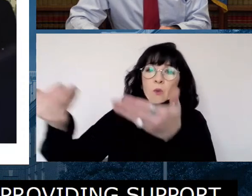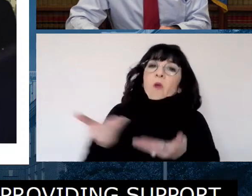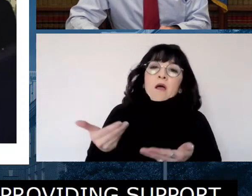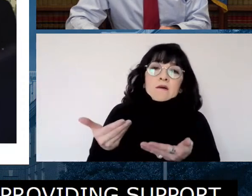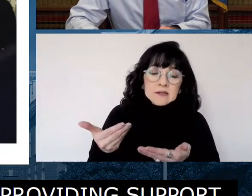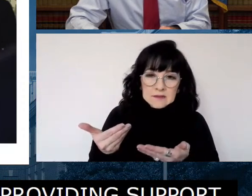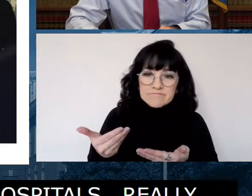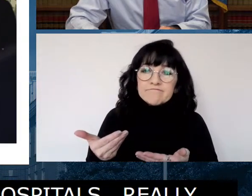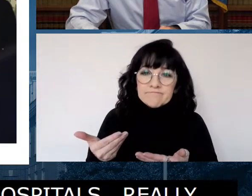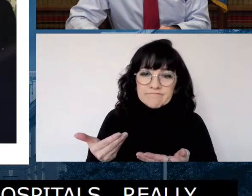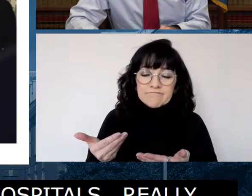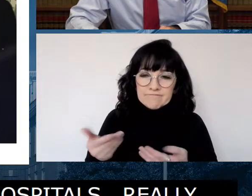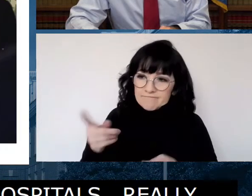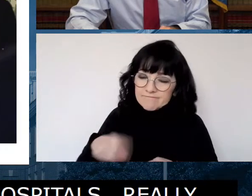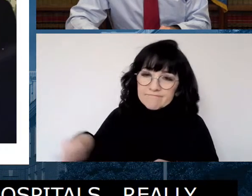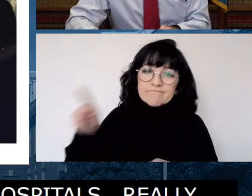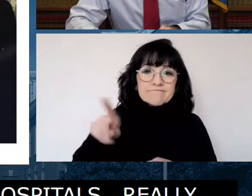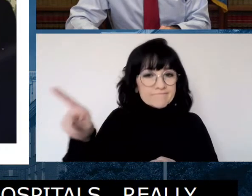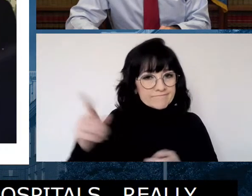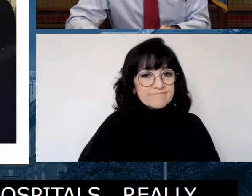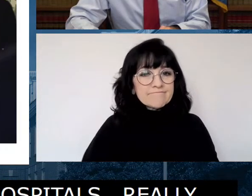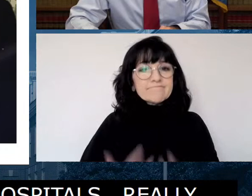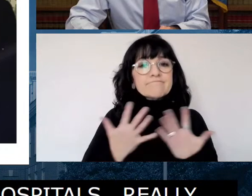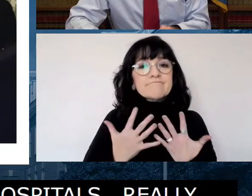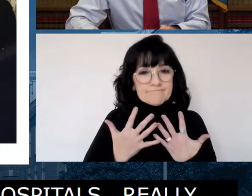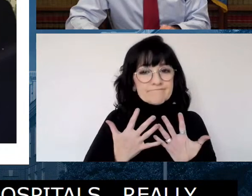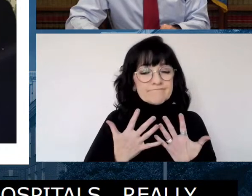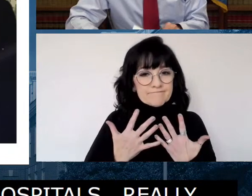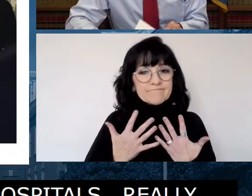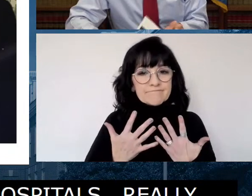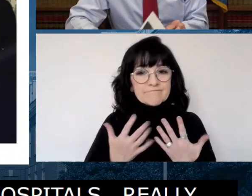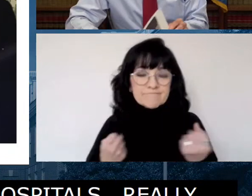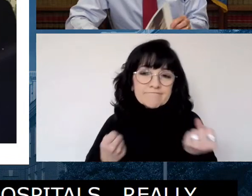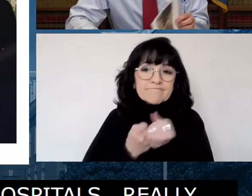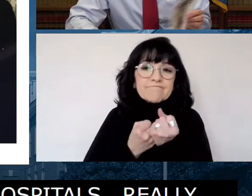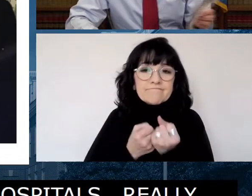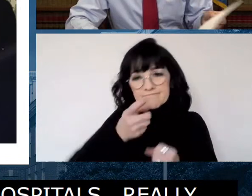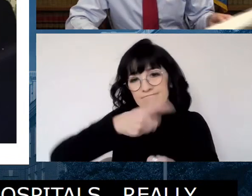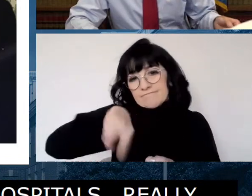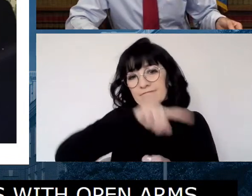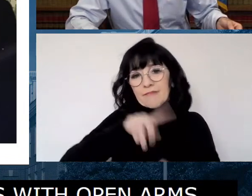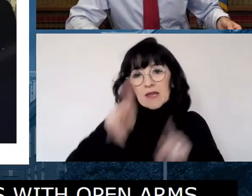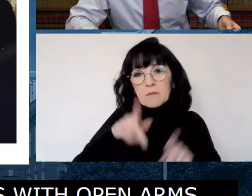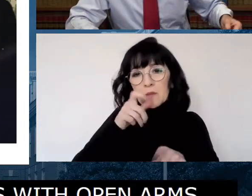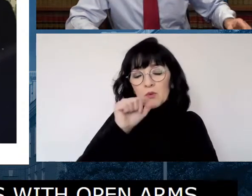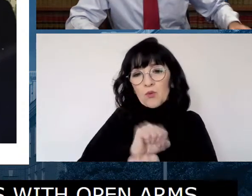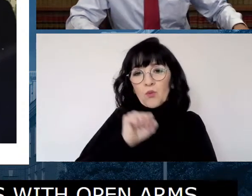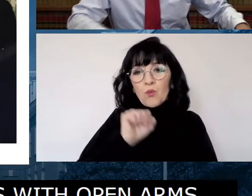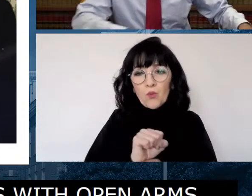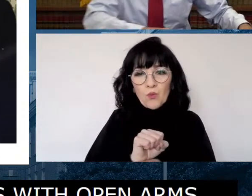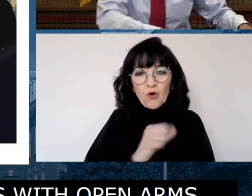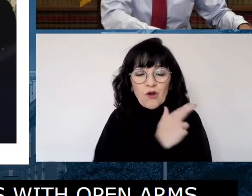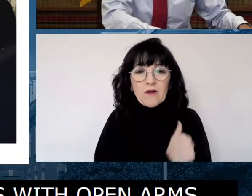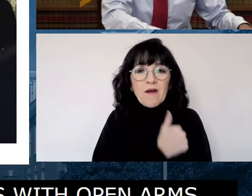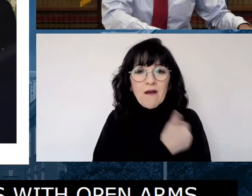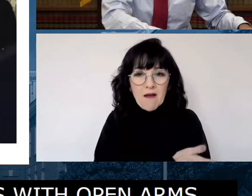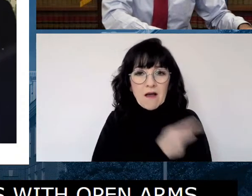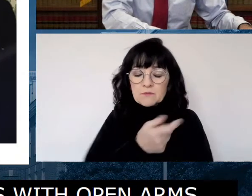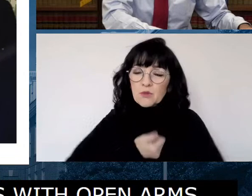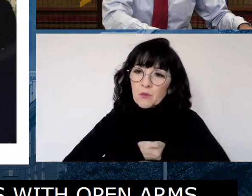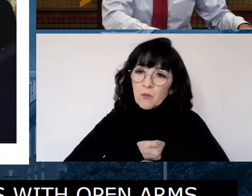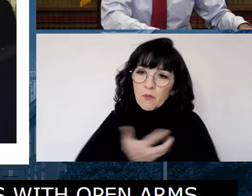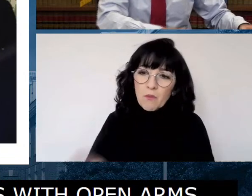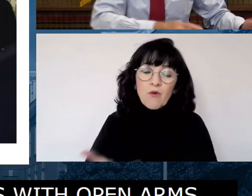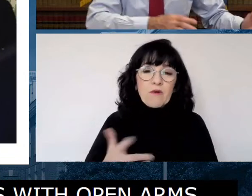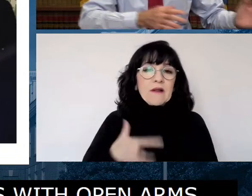Great for morale. Really have lifted folks up in our hospitals and come up big. We also have them trained up to work